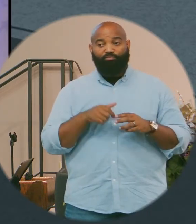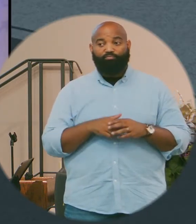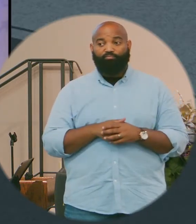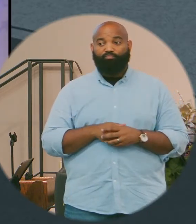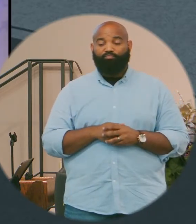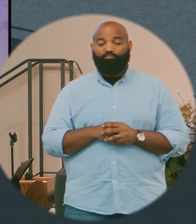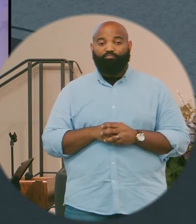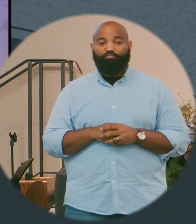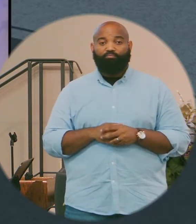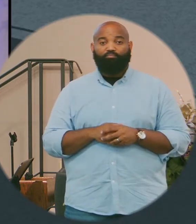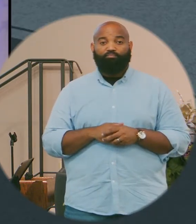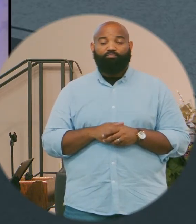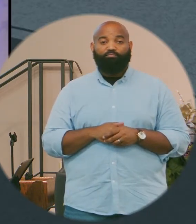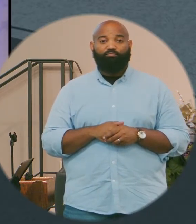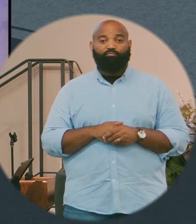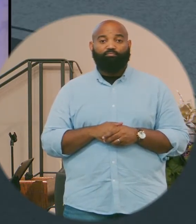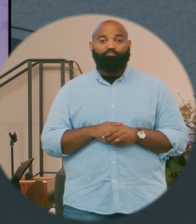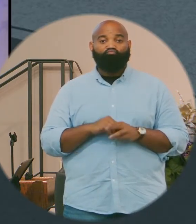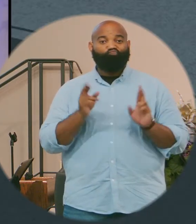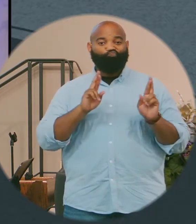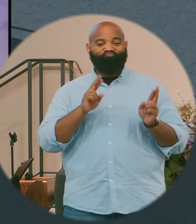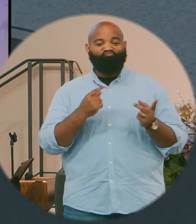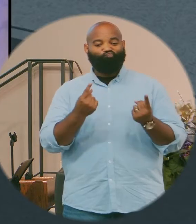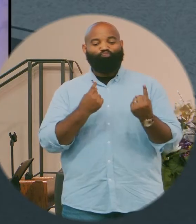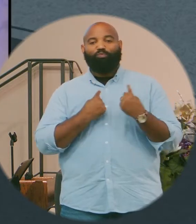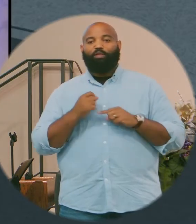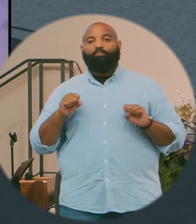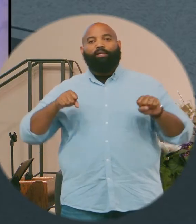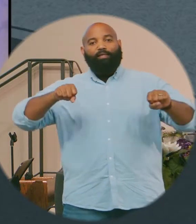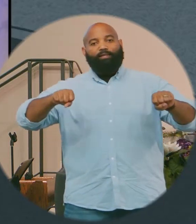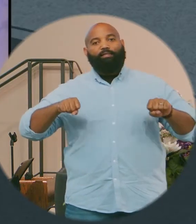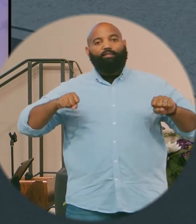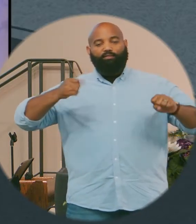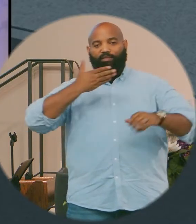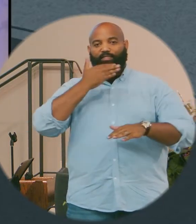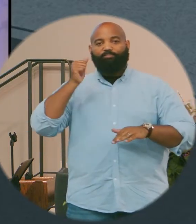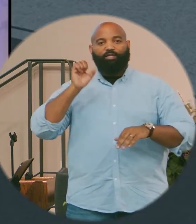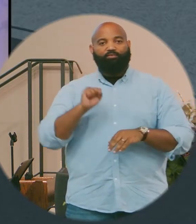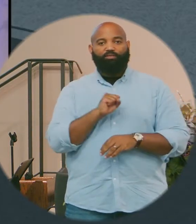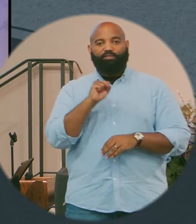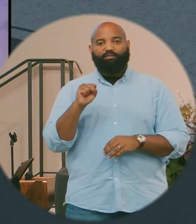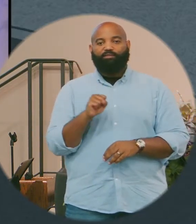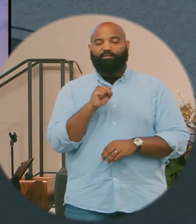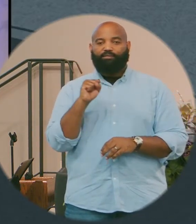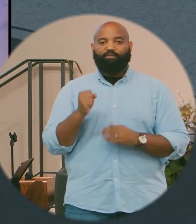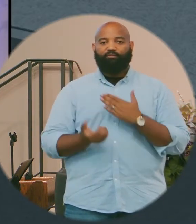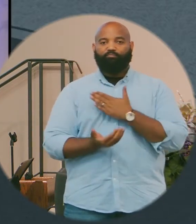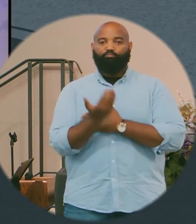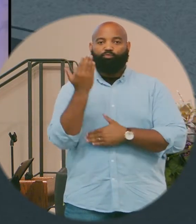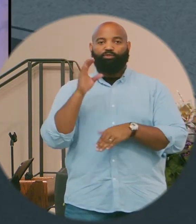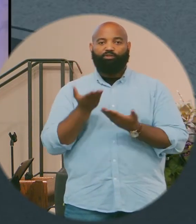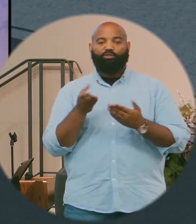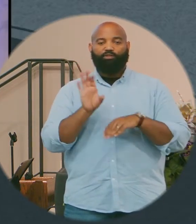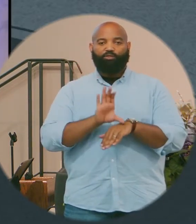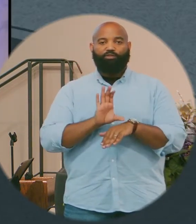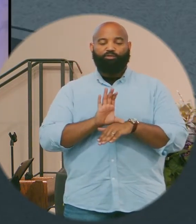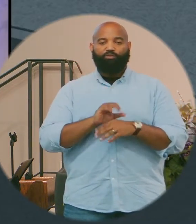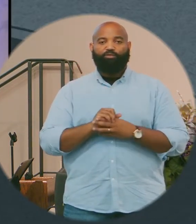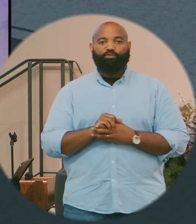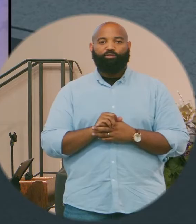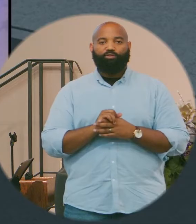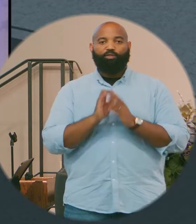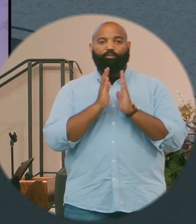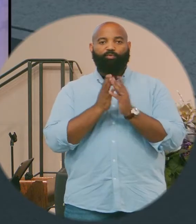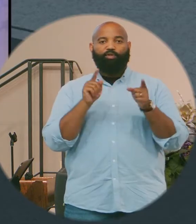You heard that SOAR comes on Saturday morning, and they're going to walk around at 7 a.m. We also have morning glory prayer at